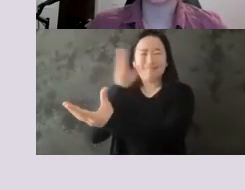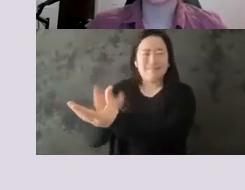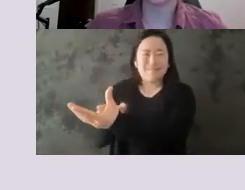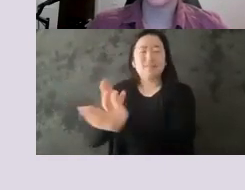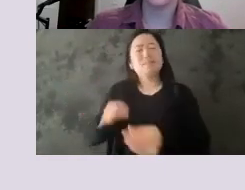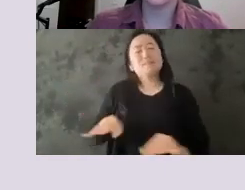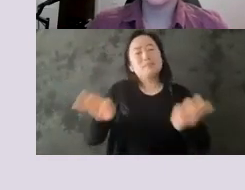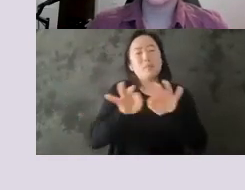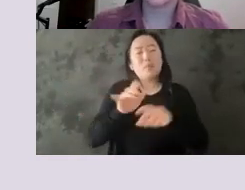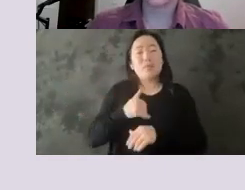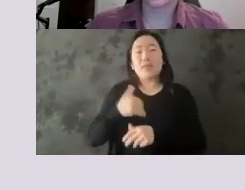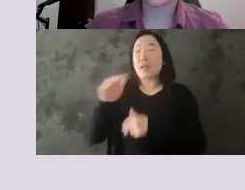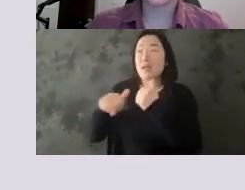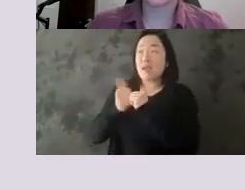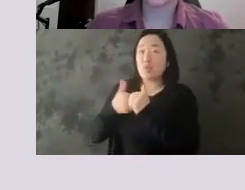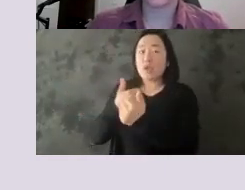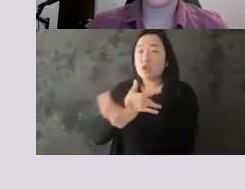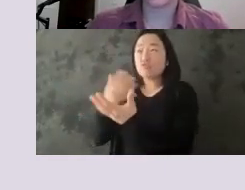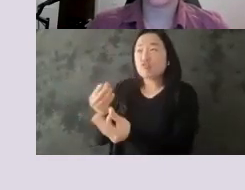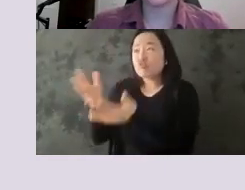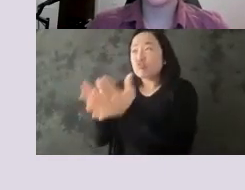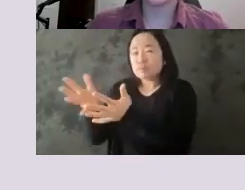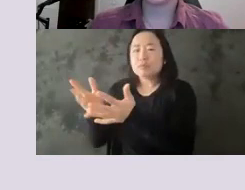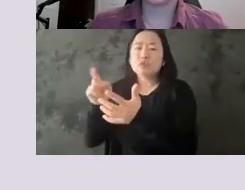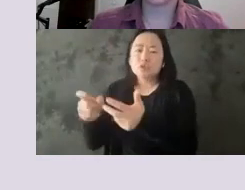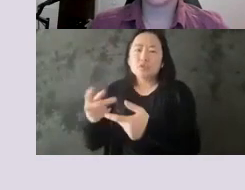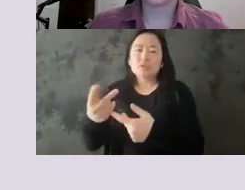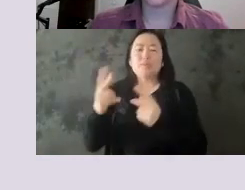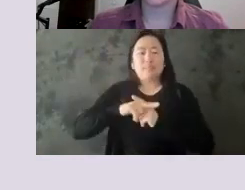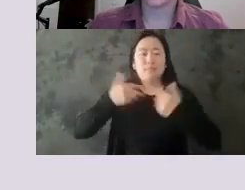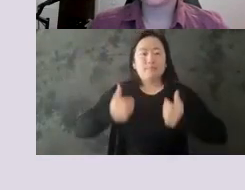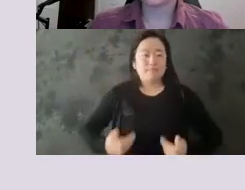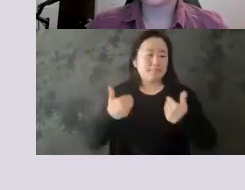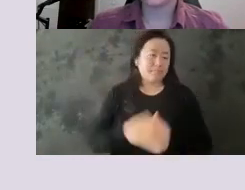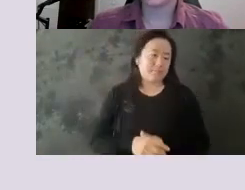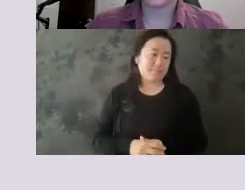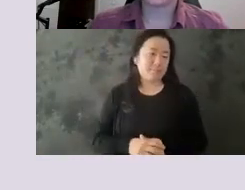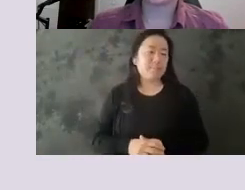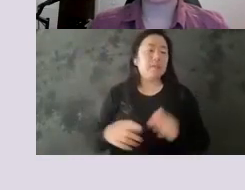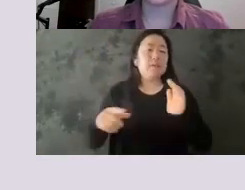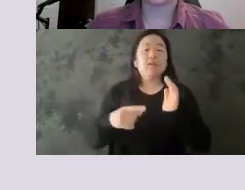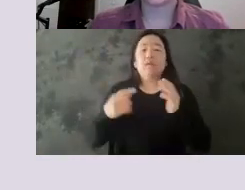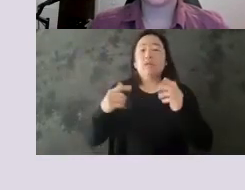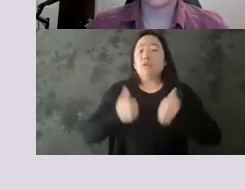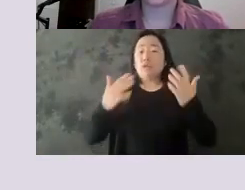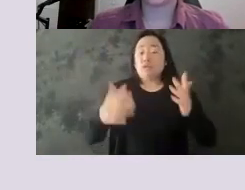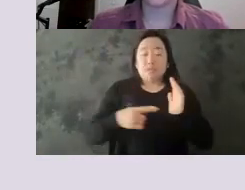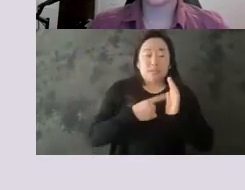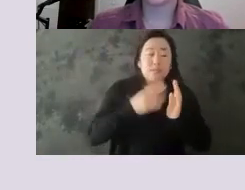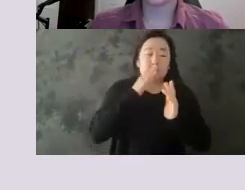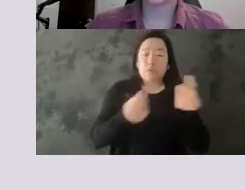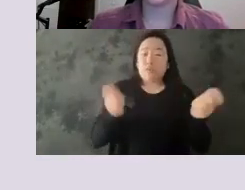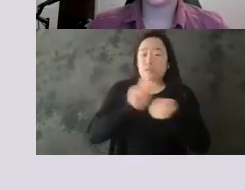well. Sometimes trauma survivors also change the way that they dress. I'm thinking of sexual